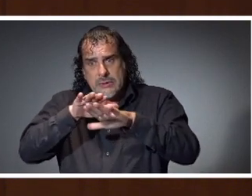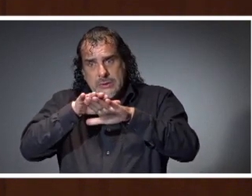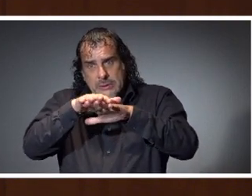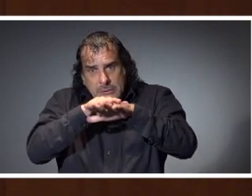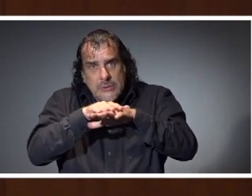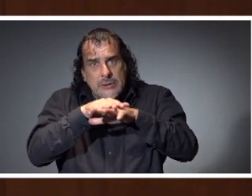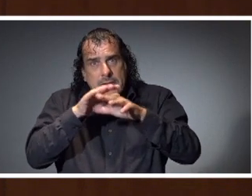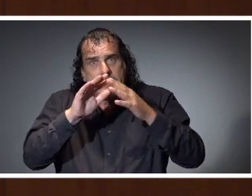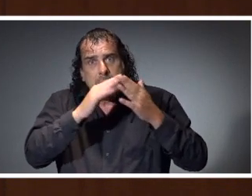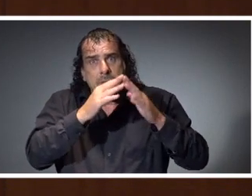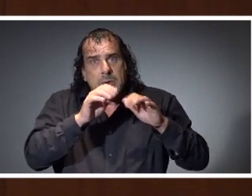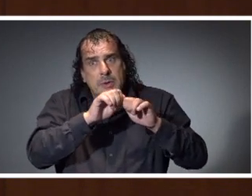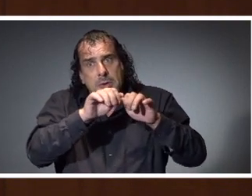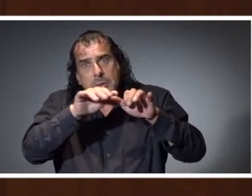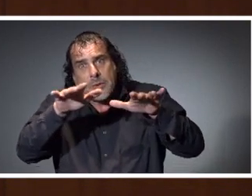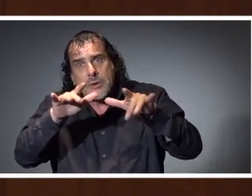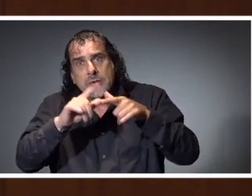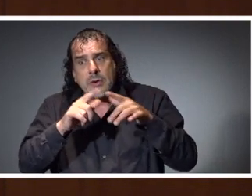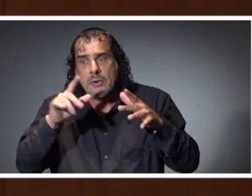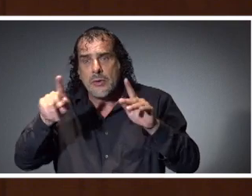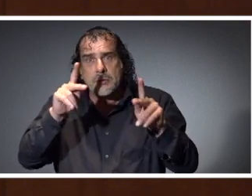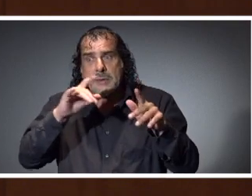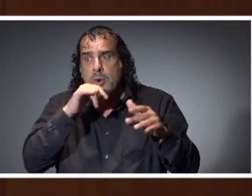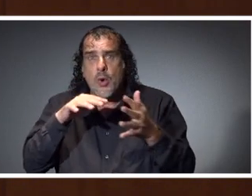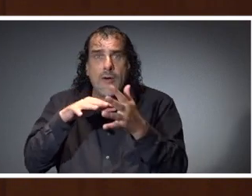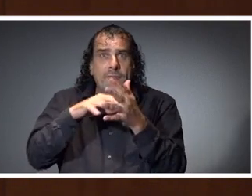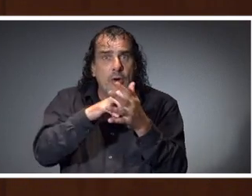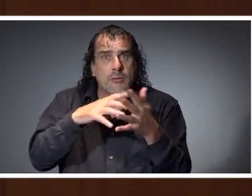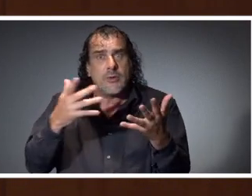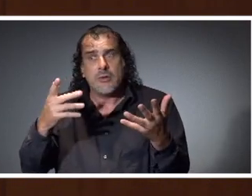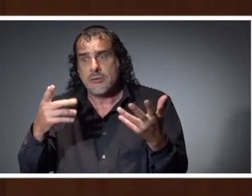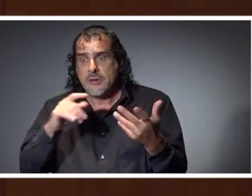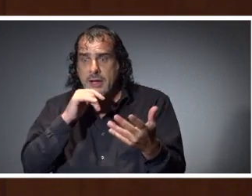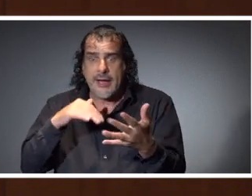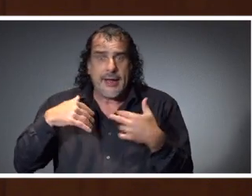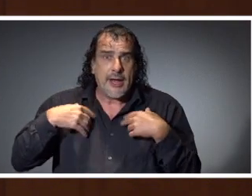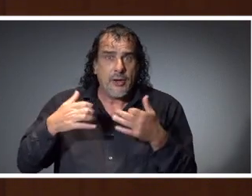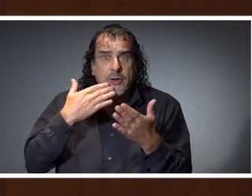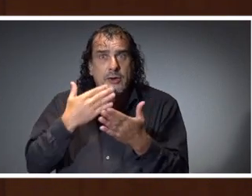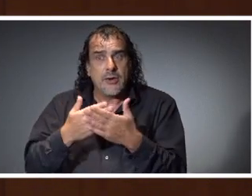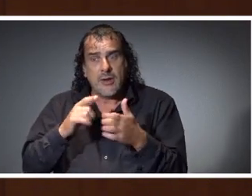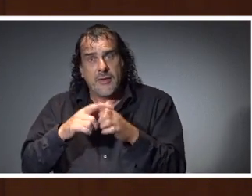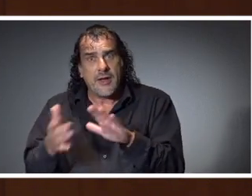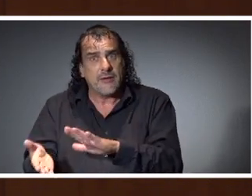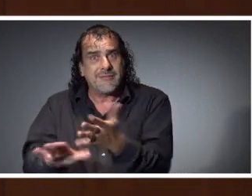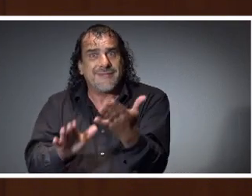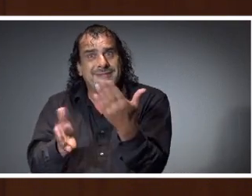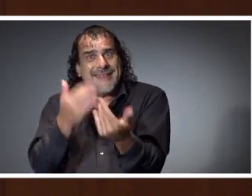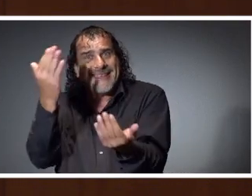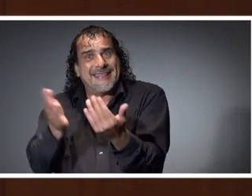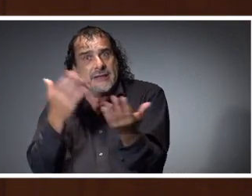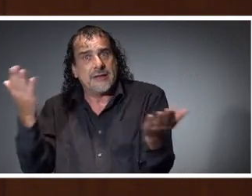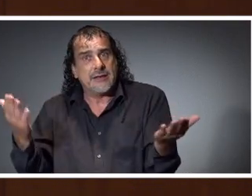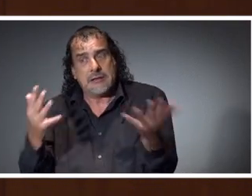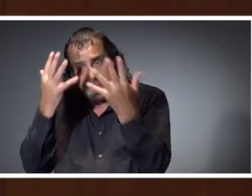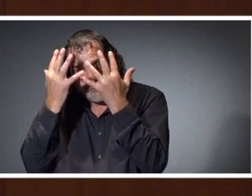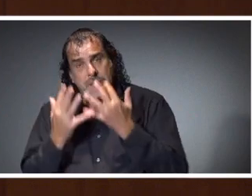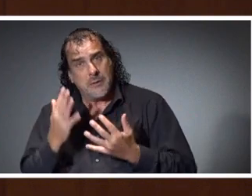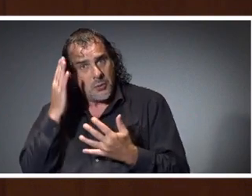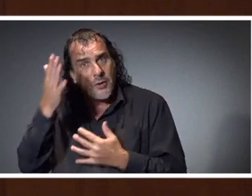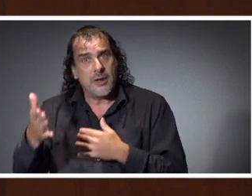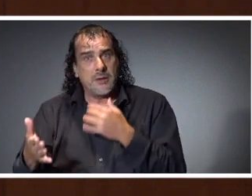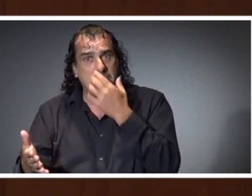so that it doesn't reach people vulnerable and healthy, some of whom are going to sadly die. If we look at what's going on in the